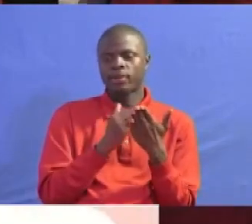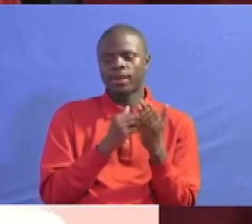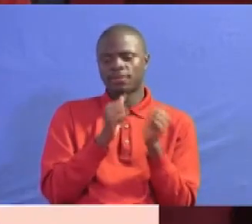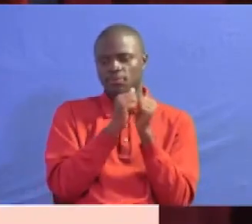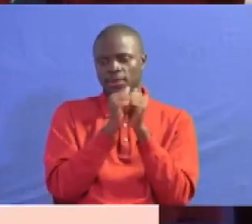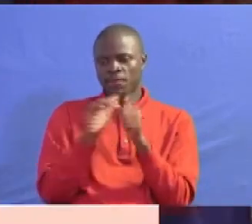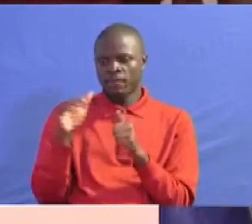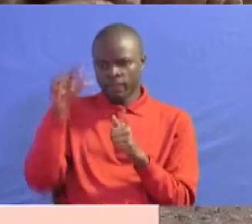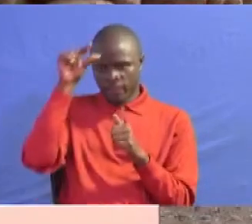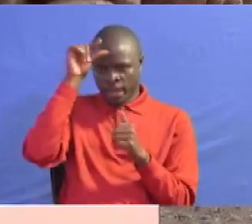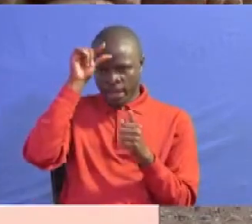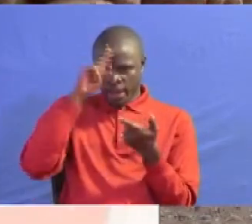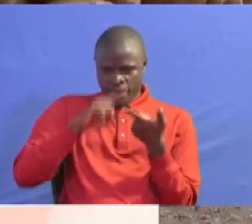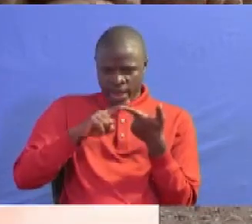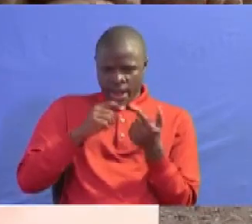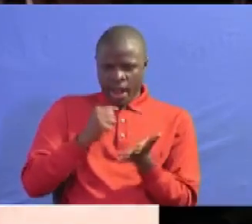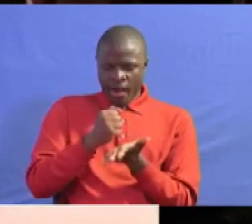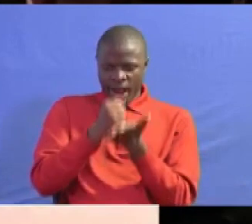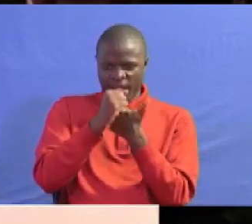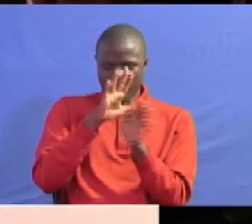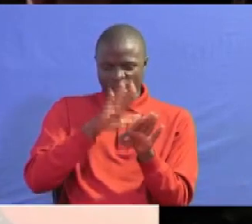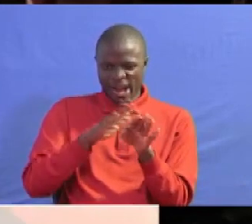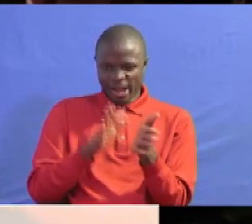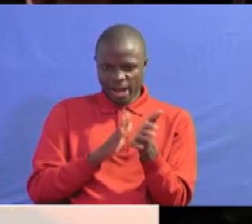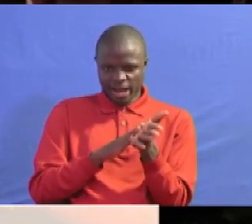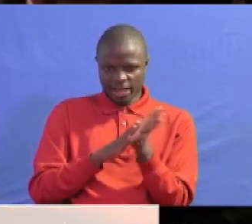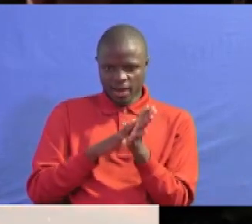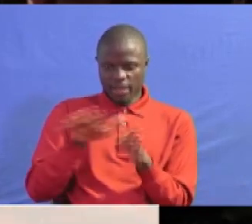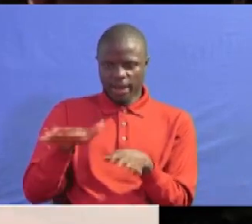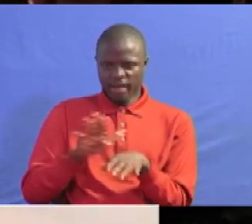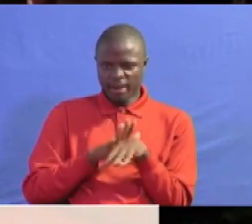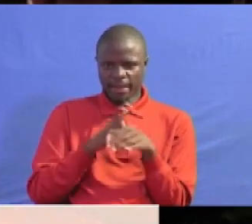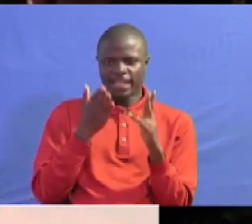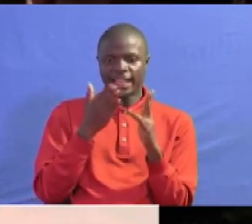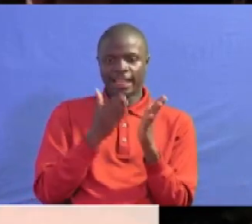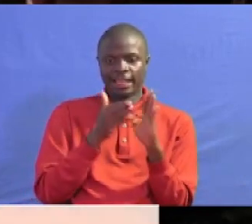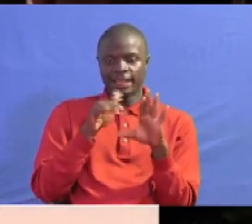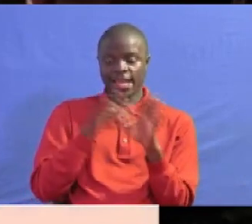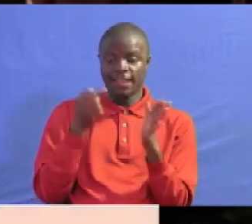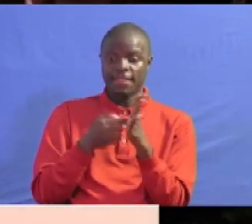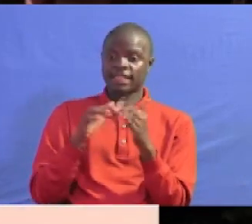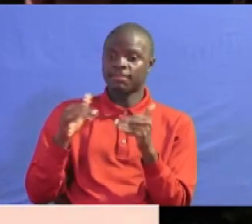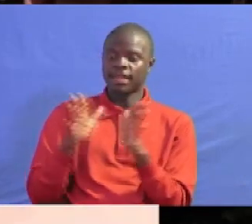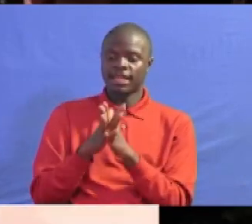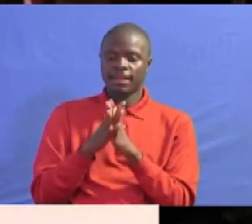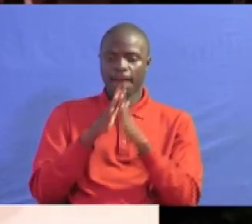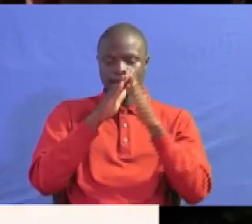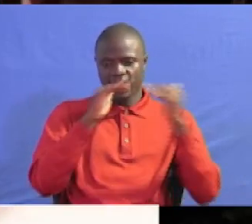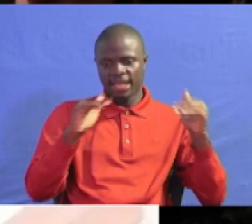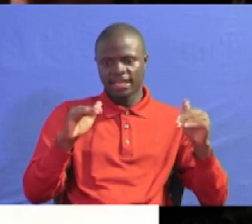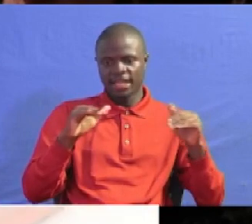ili kusaidia katika usafi wa mazingira. Within Madaraka Market and as the market